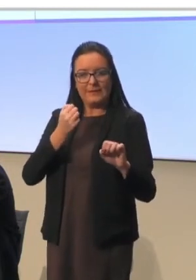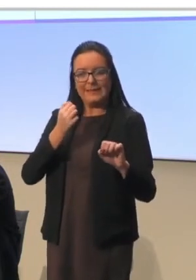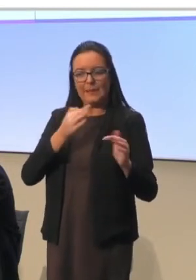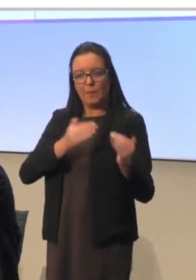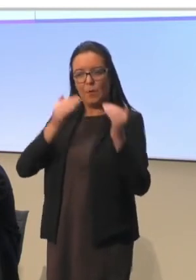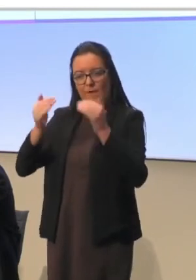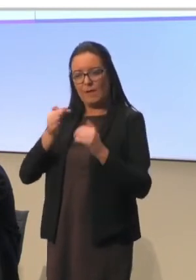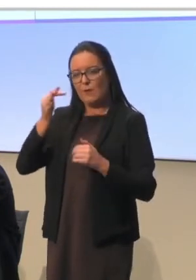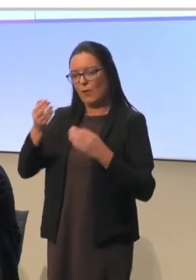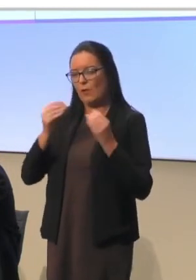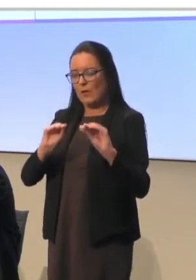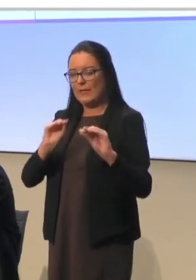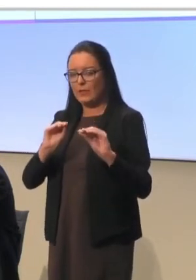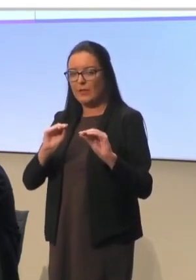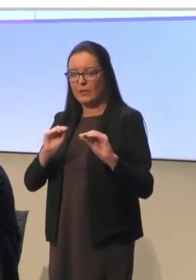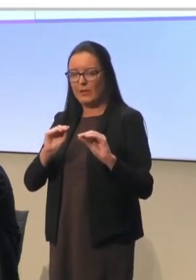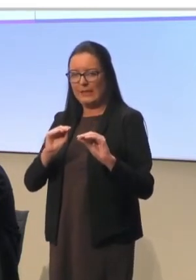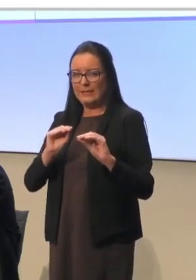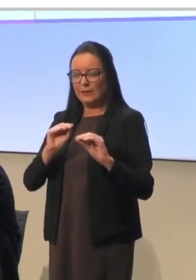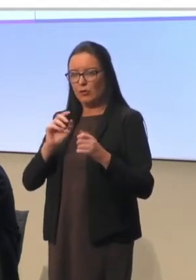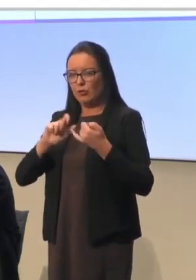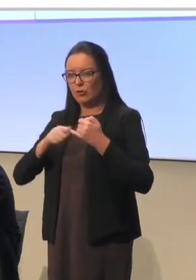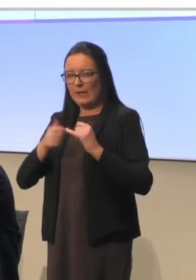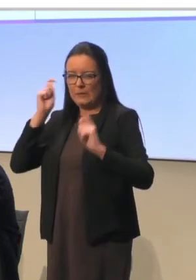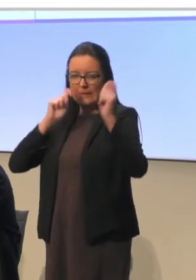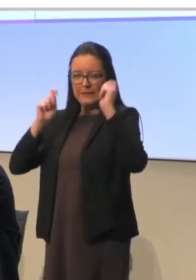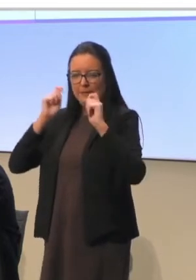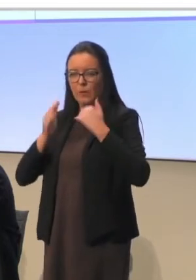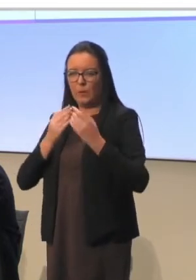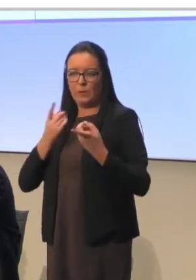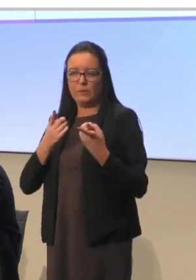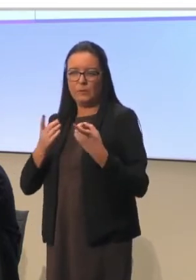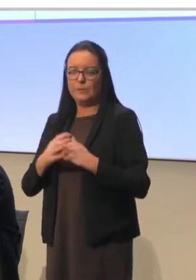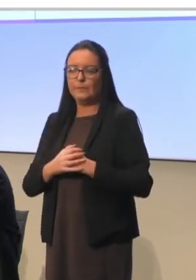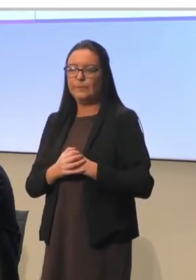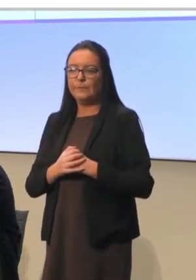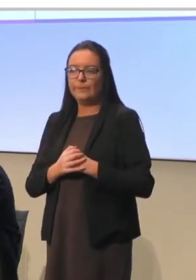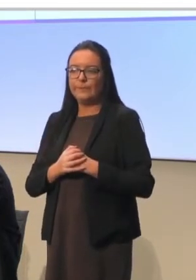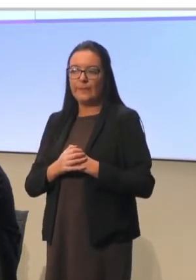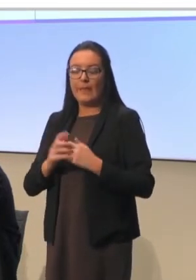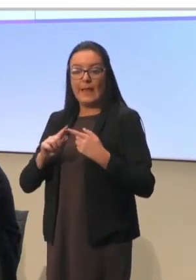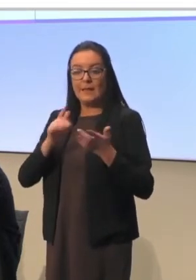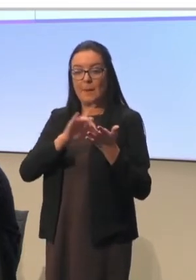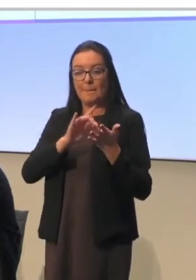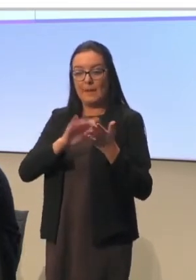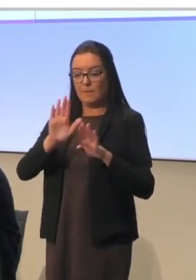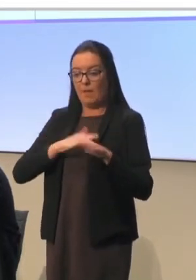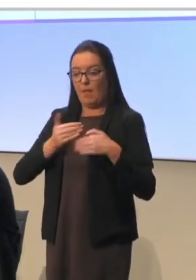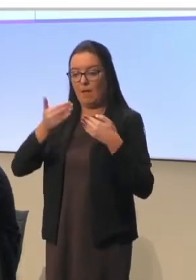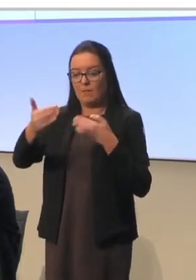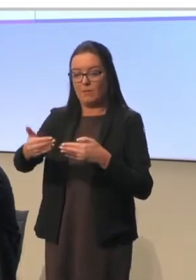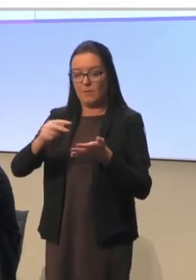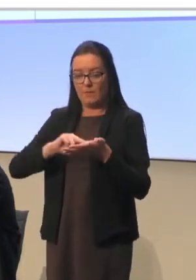or work instead while they were making up their mind. Finally then, in terms of medium to long-term plans, the young people were